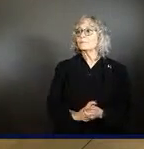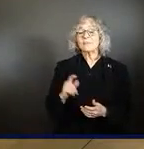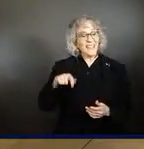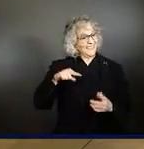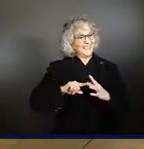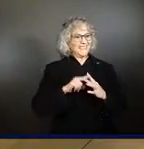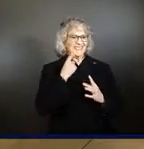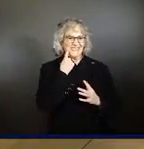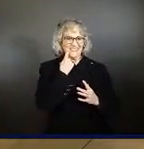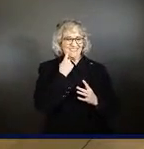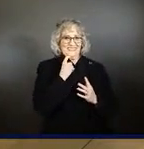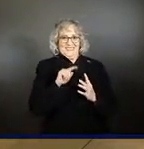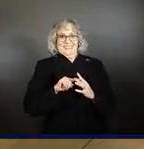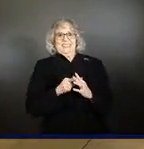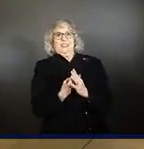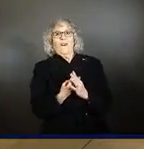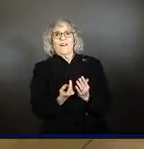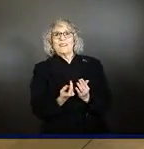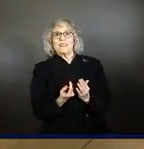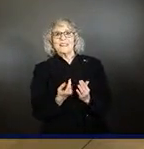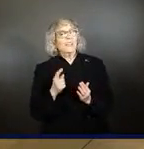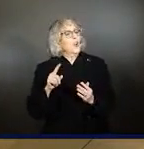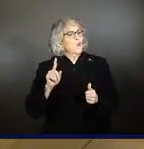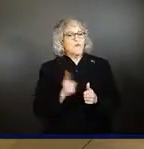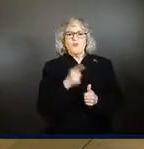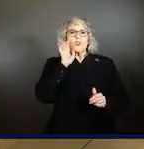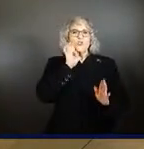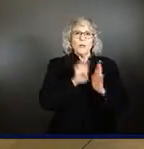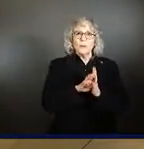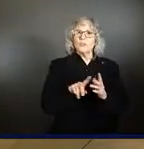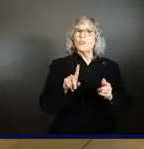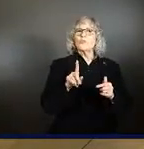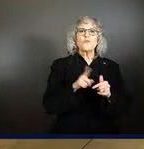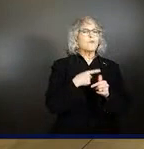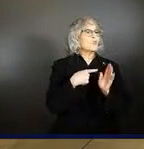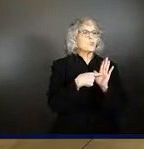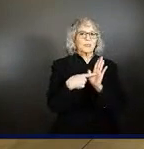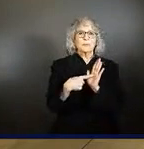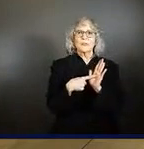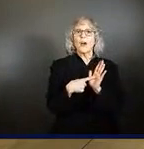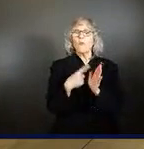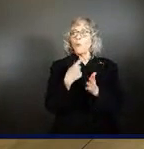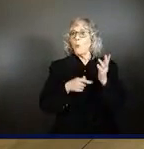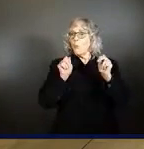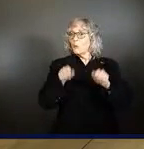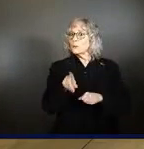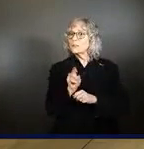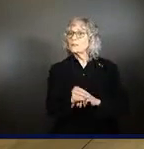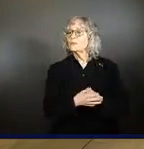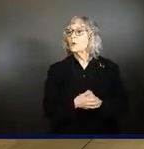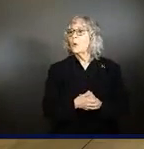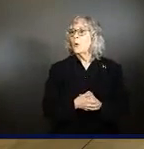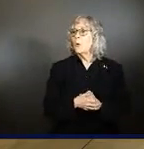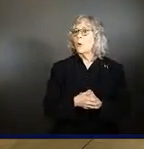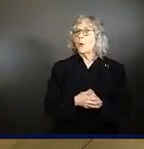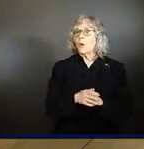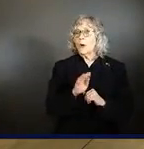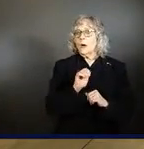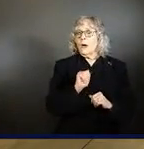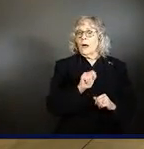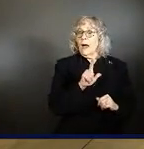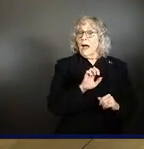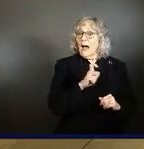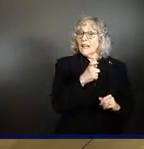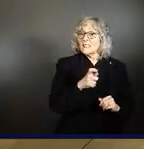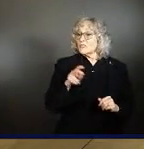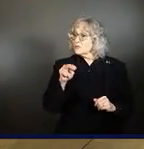Webb. So these are just the first images and the first showcasing of its capabilities. So Alex or Nestor, can you all